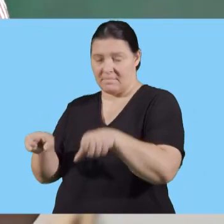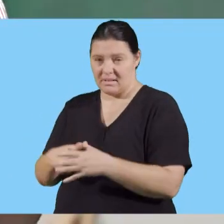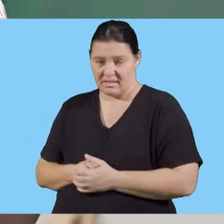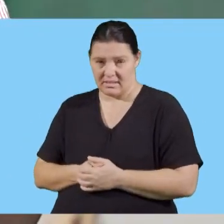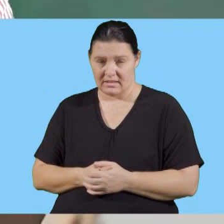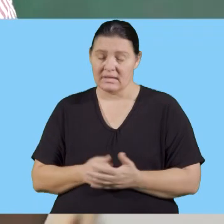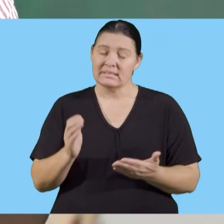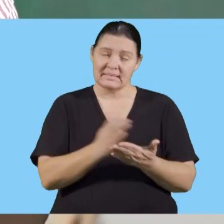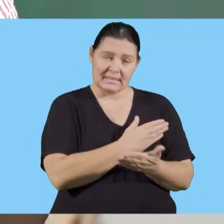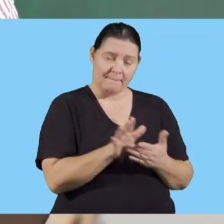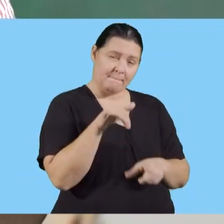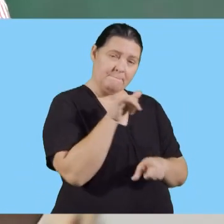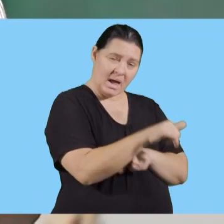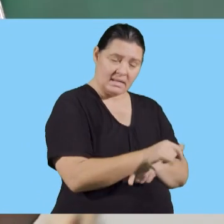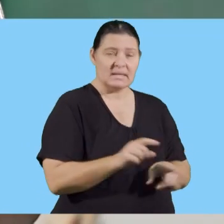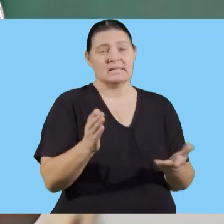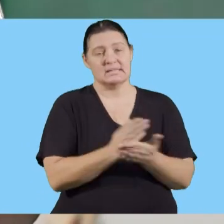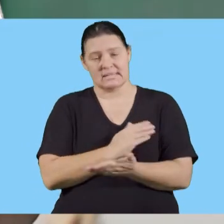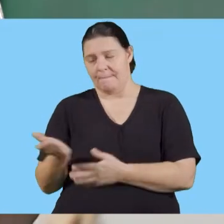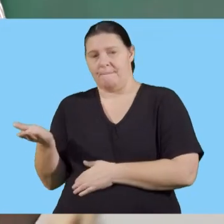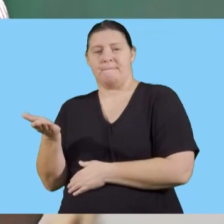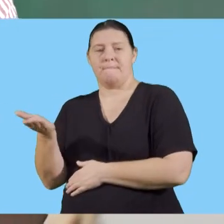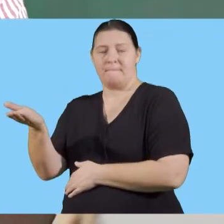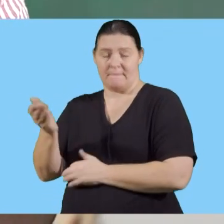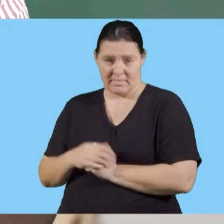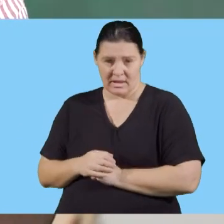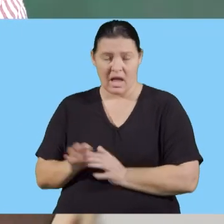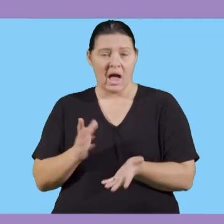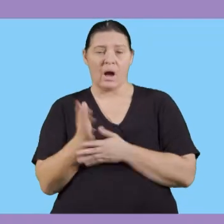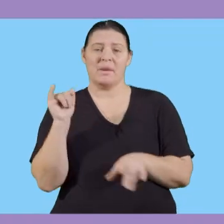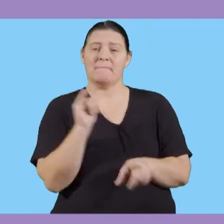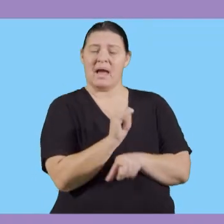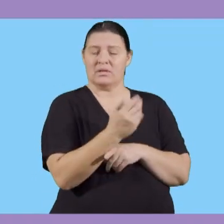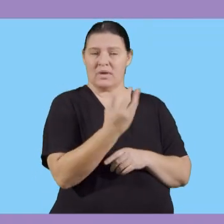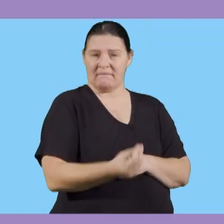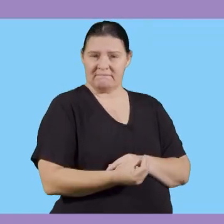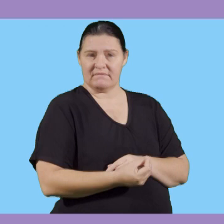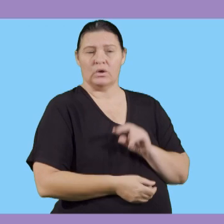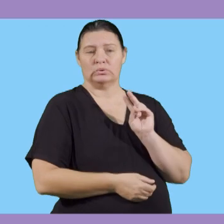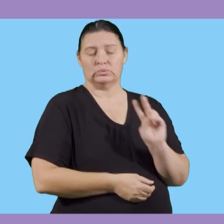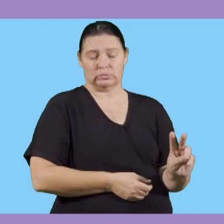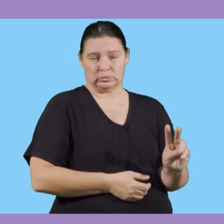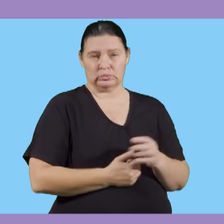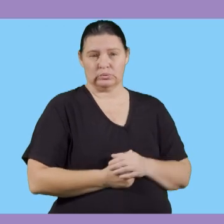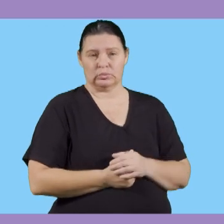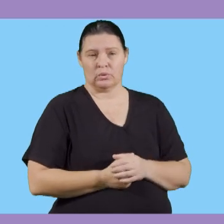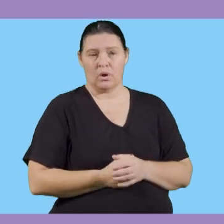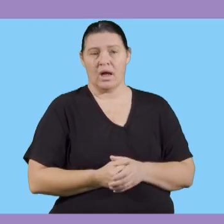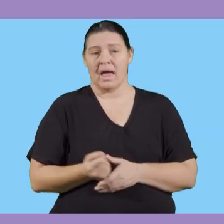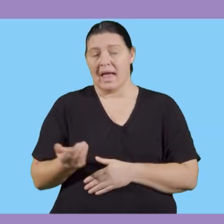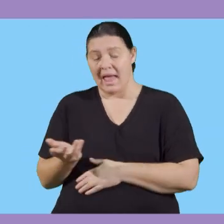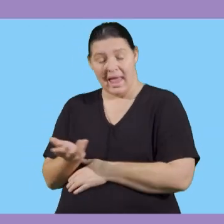people. Some are pilots and some are air hosts. So how many pilots do we have? That is